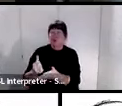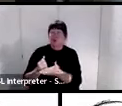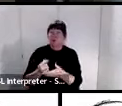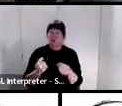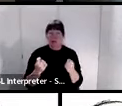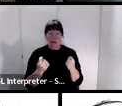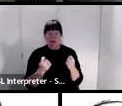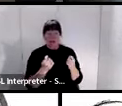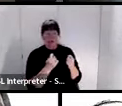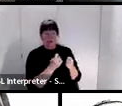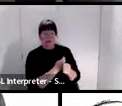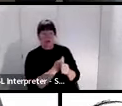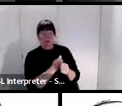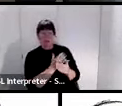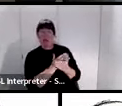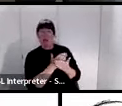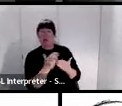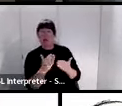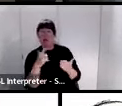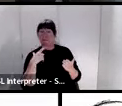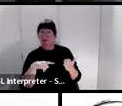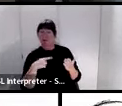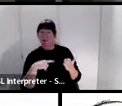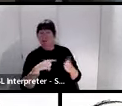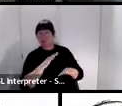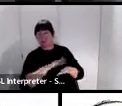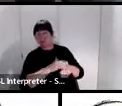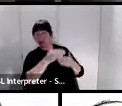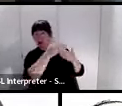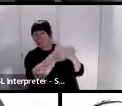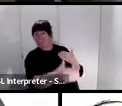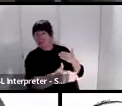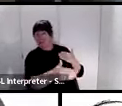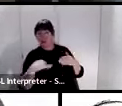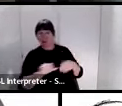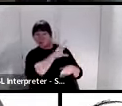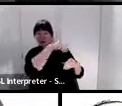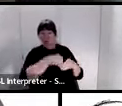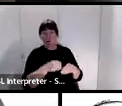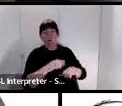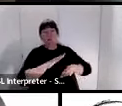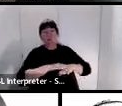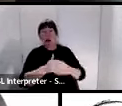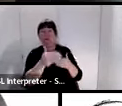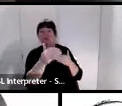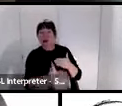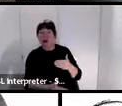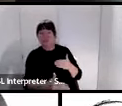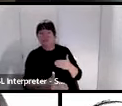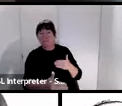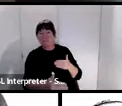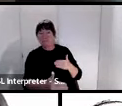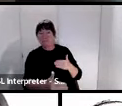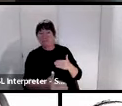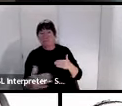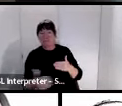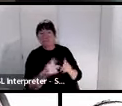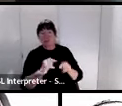a clear purpose with that time frame in it, as well as the other things that you mentioned.